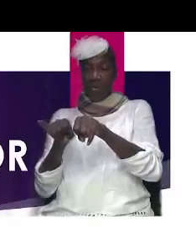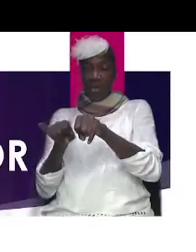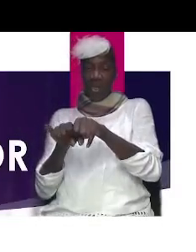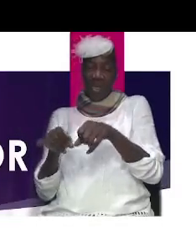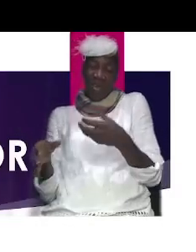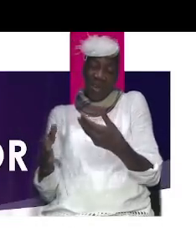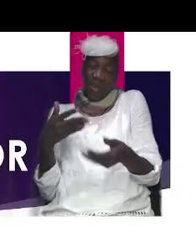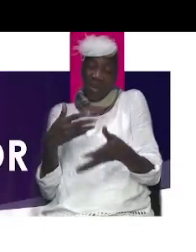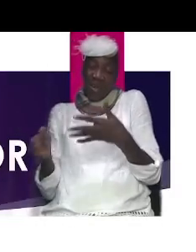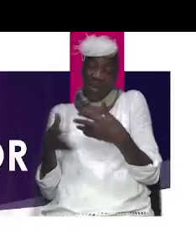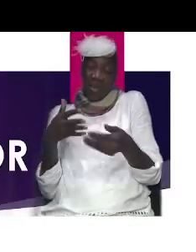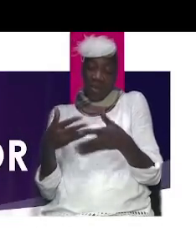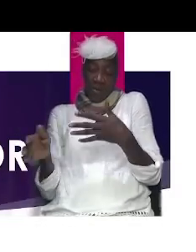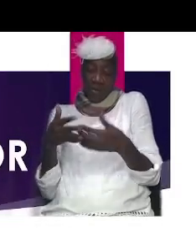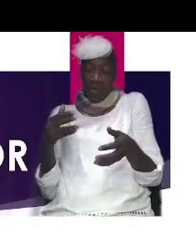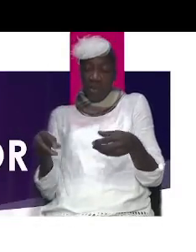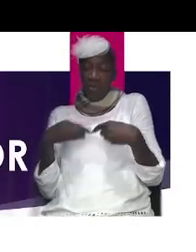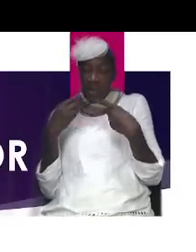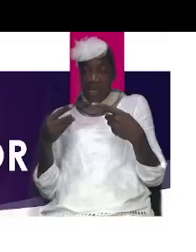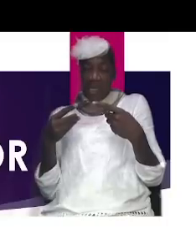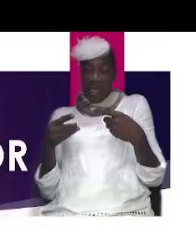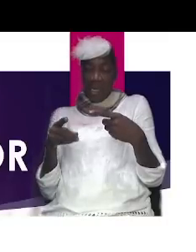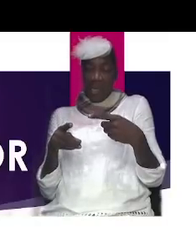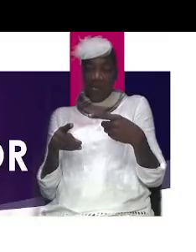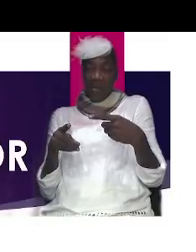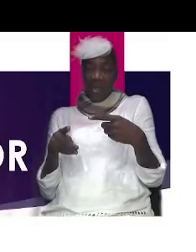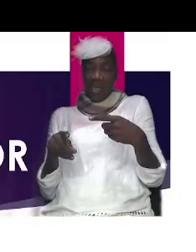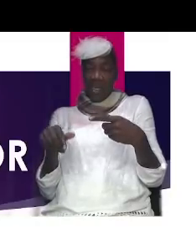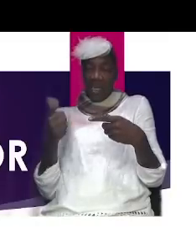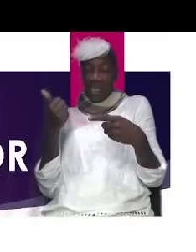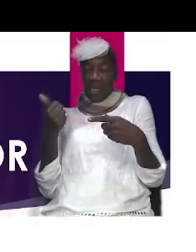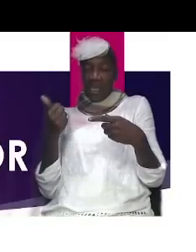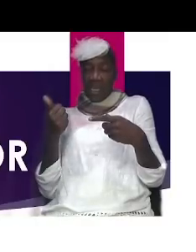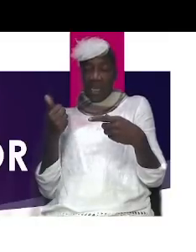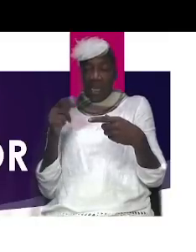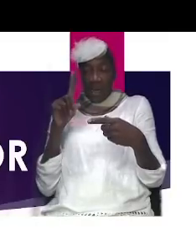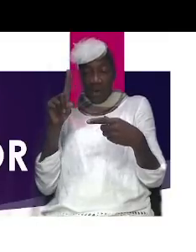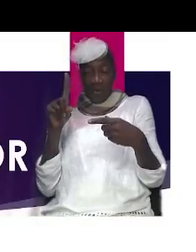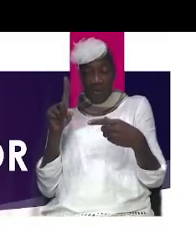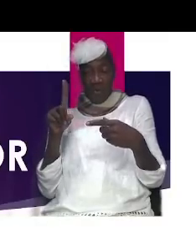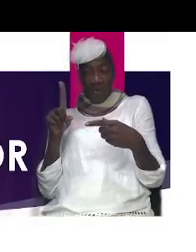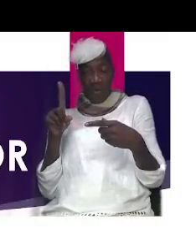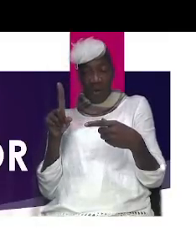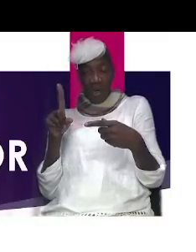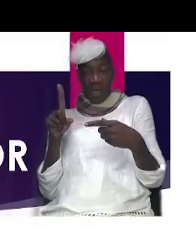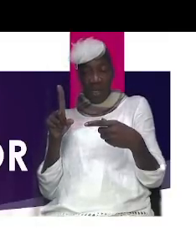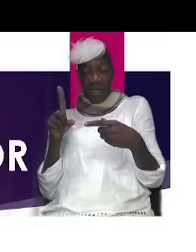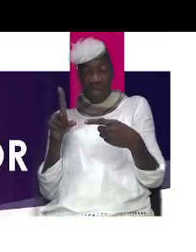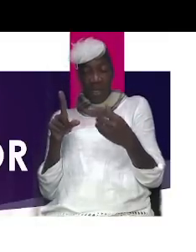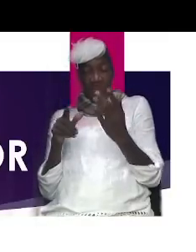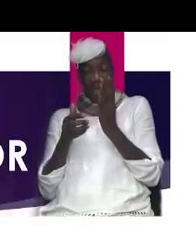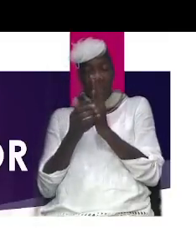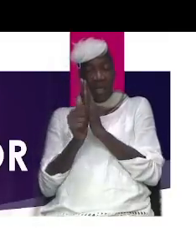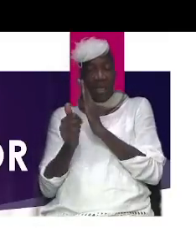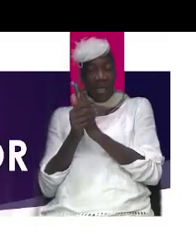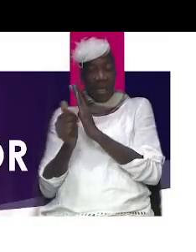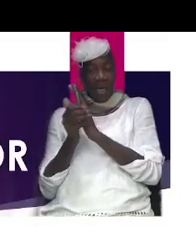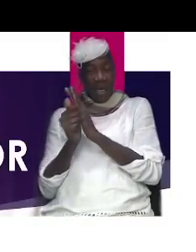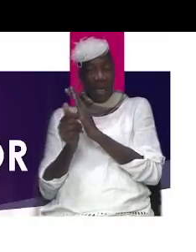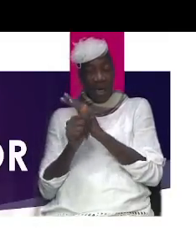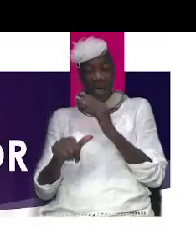might have given a $10 coin or a $1 or the smallest denomination in her day, and the others